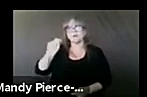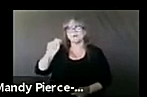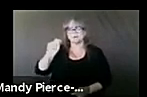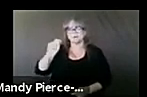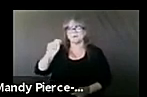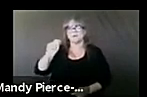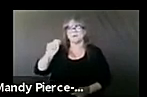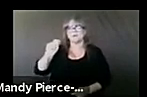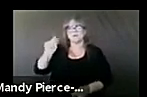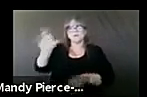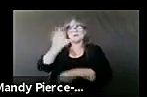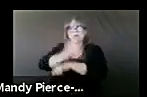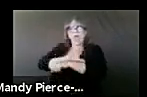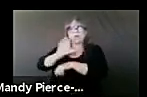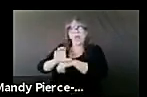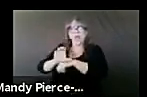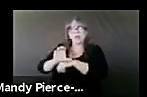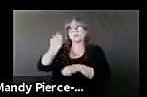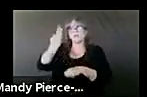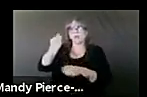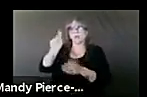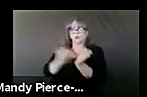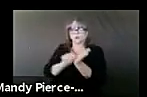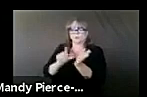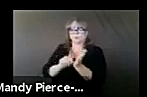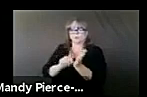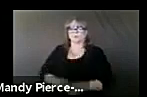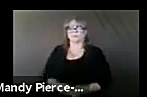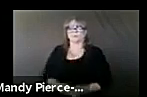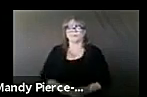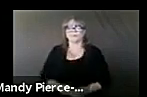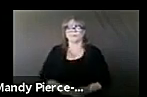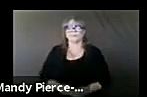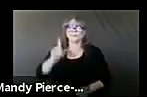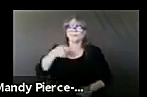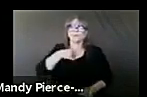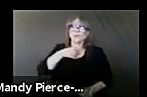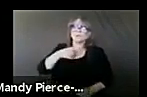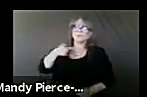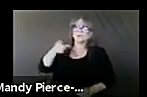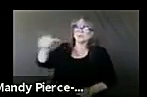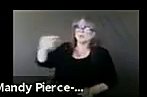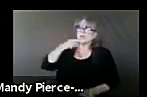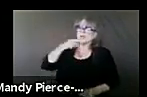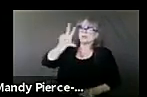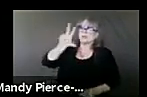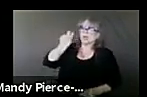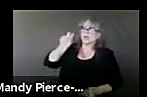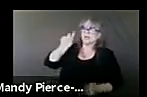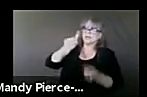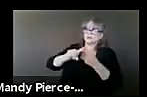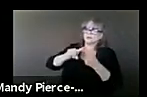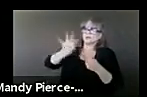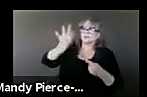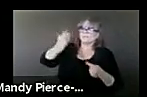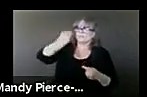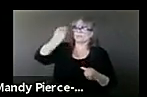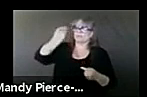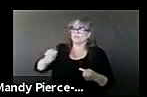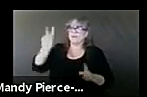become infected, are there any populations you expect to be particularly hard hit? Will infection rates be higher among first responders,